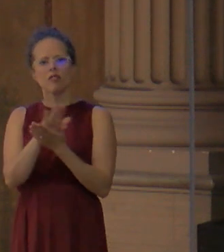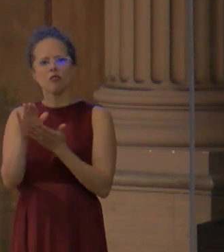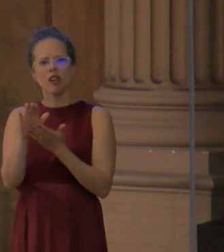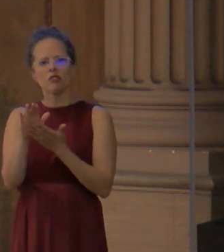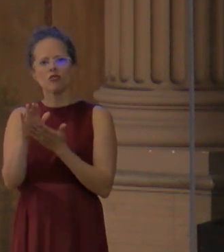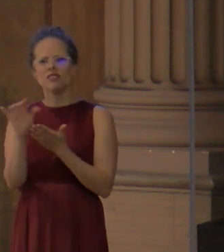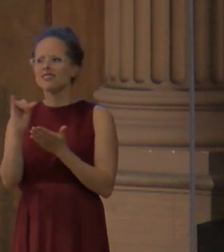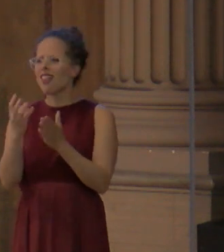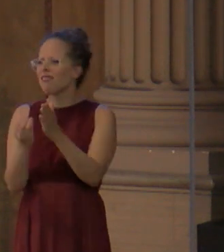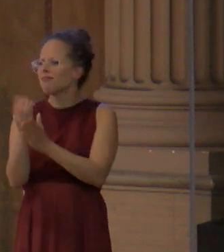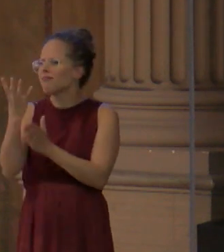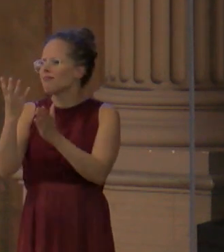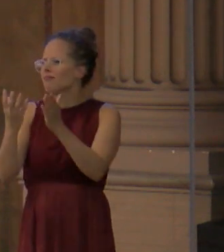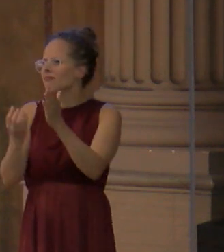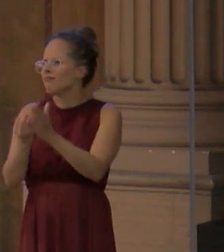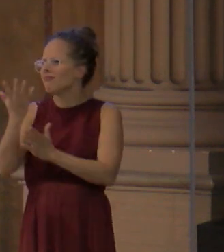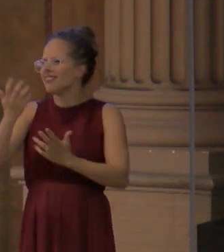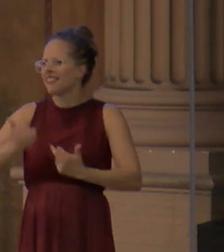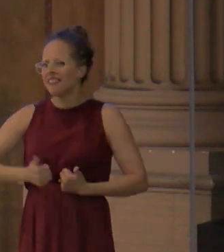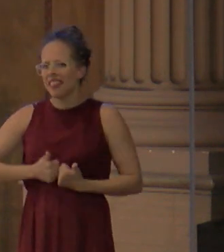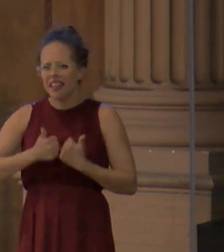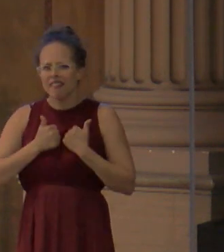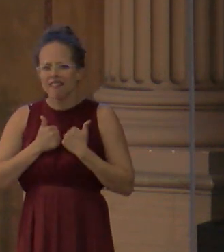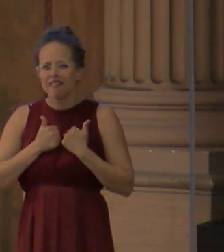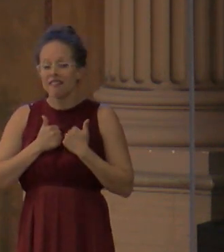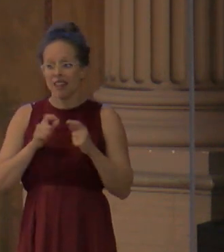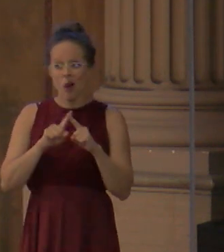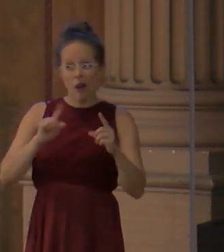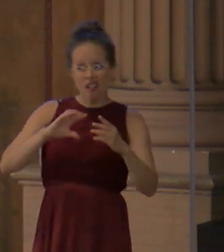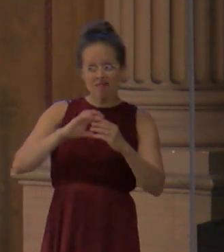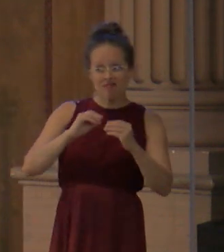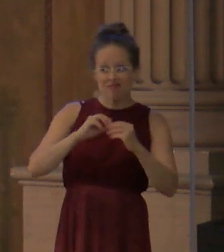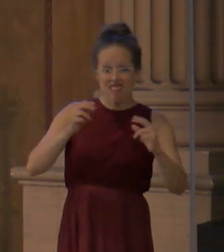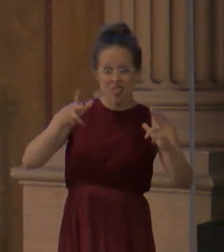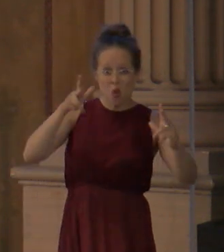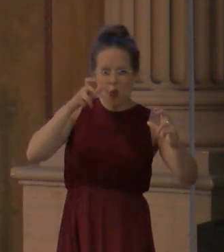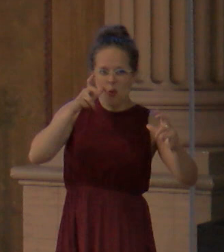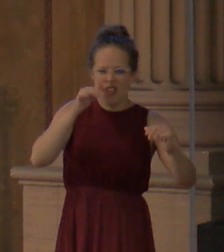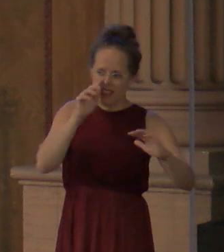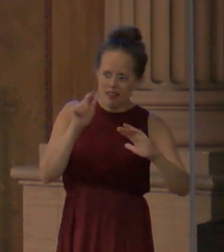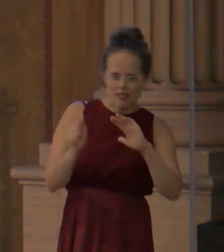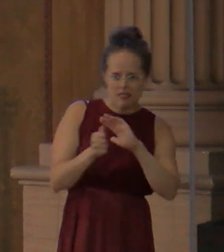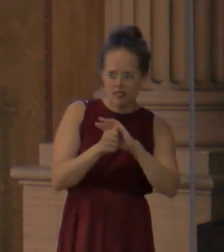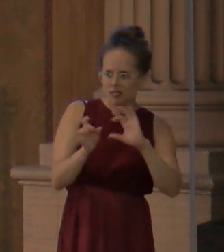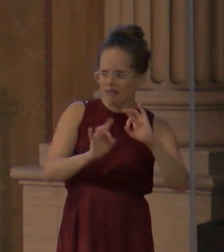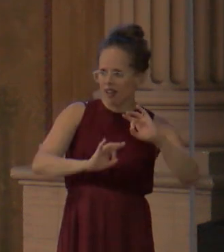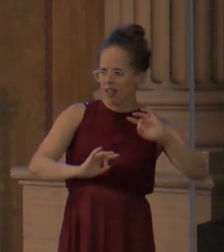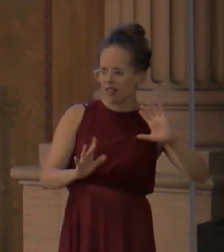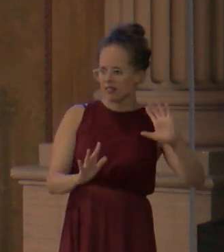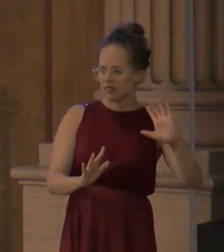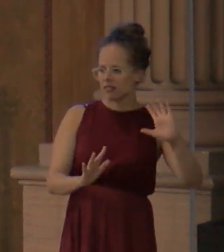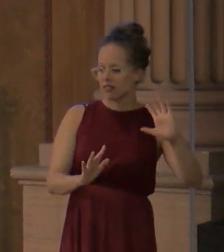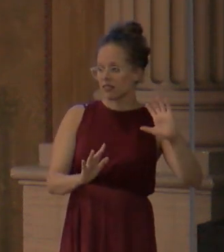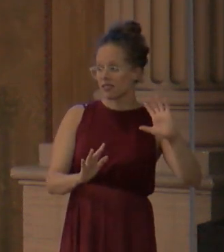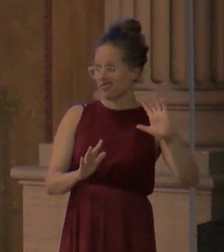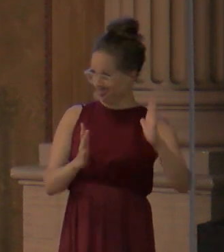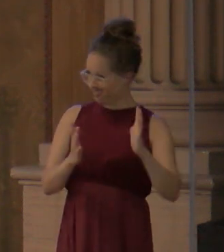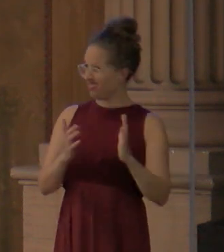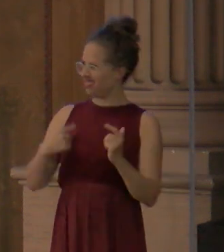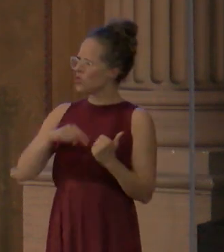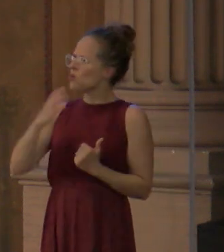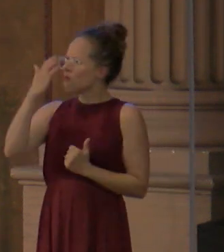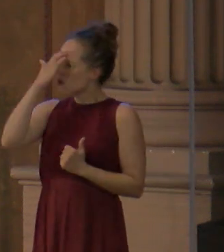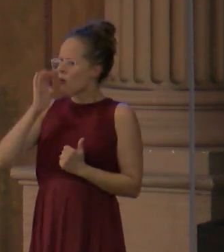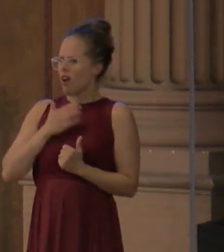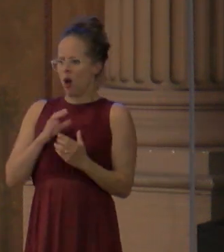is a fountain of life, but the mouth of the wicked conceals violence. Again, we all know that our words have the ability